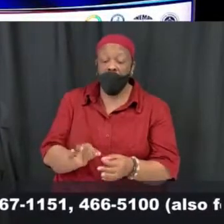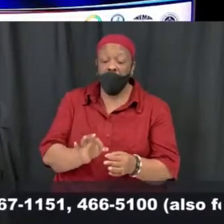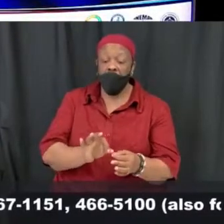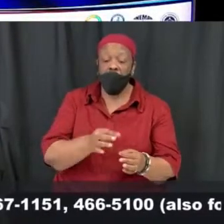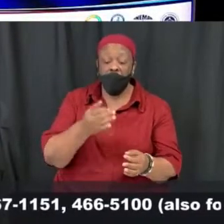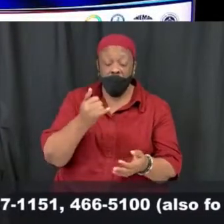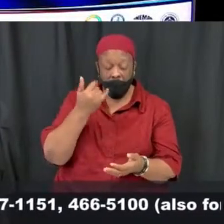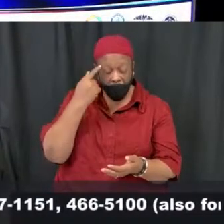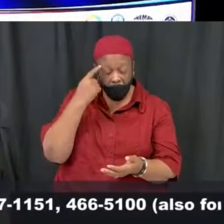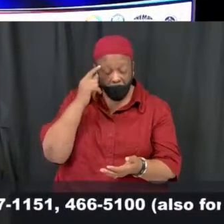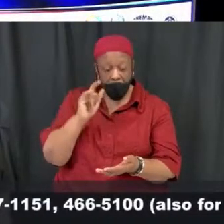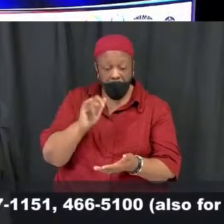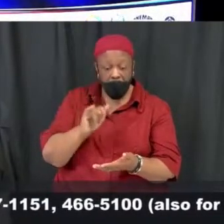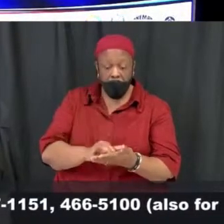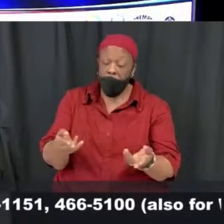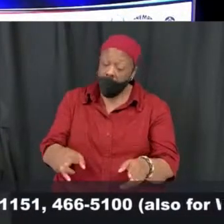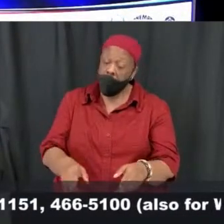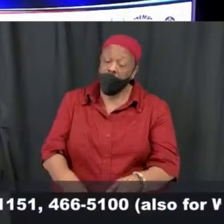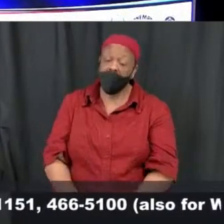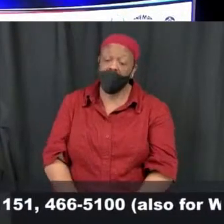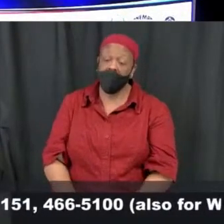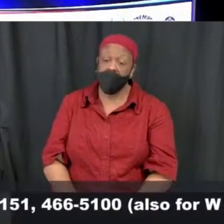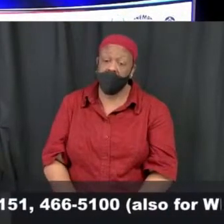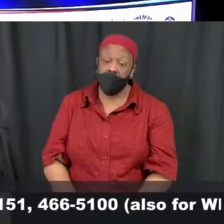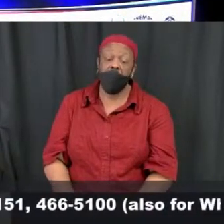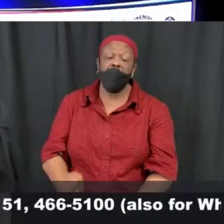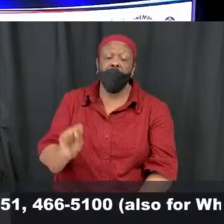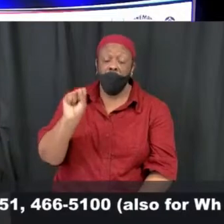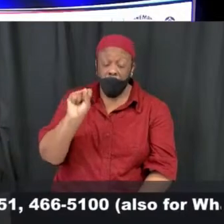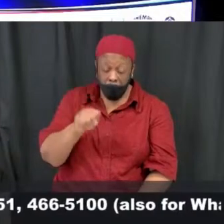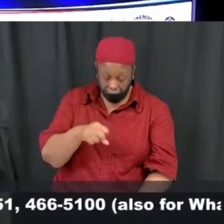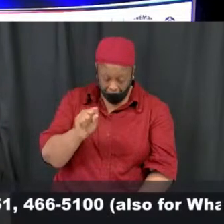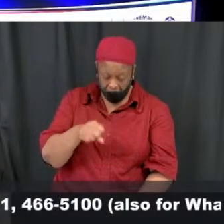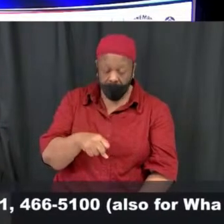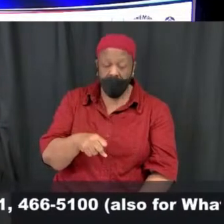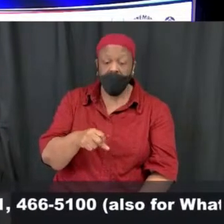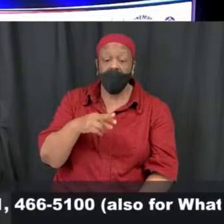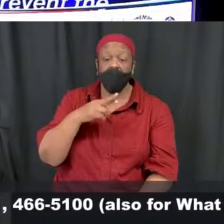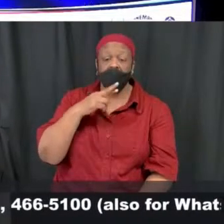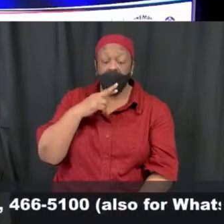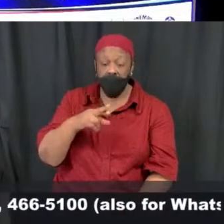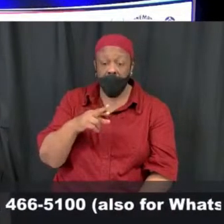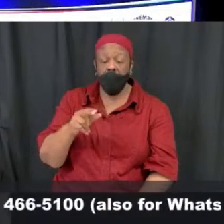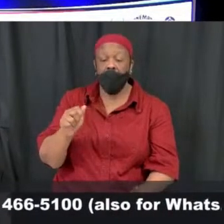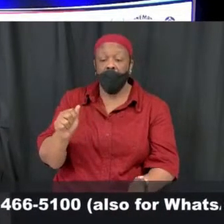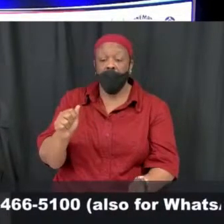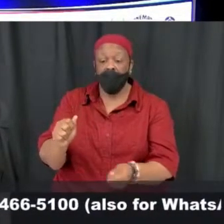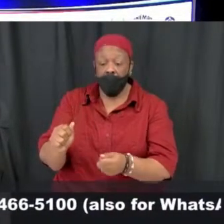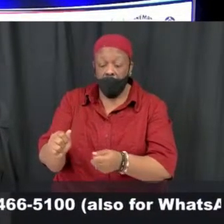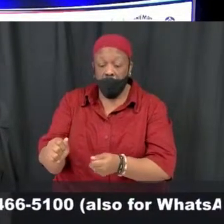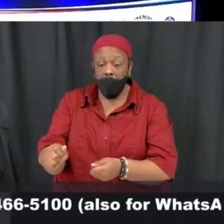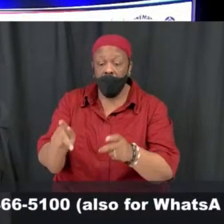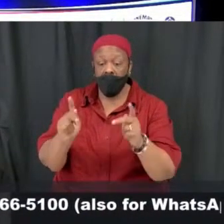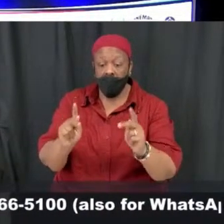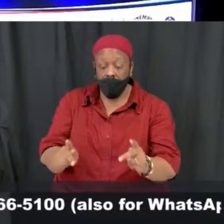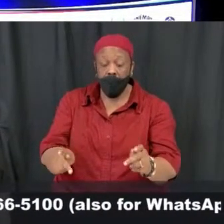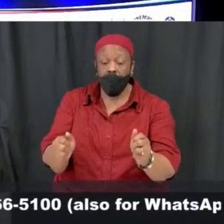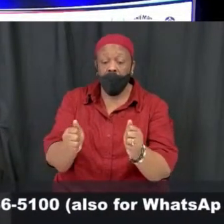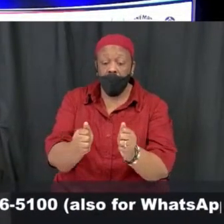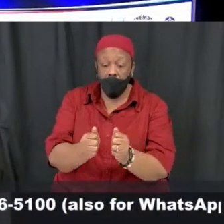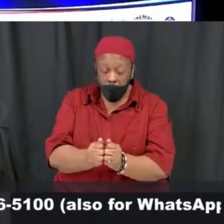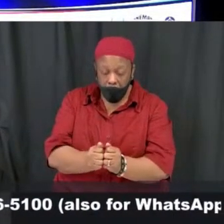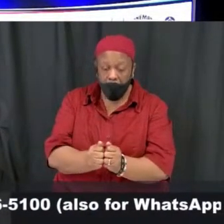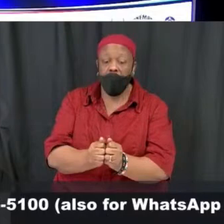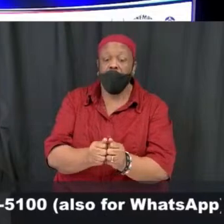for this to happen. So yes, we are following active cases within